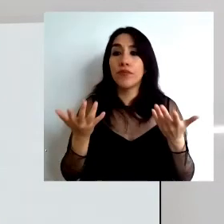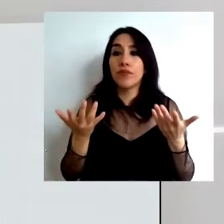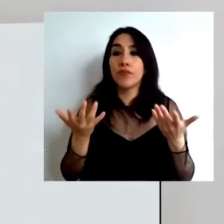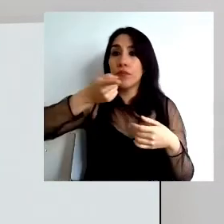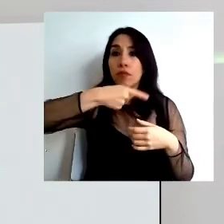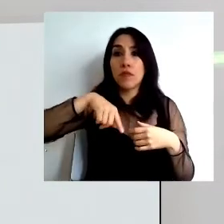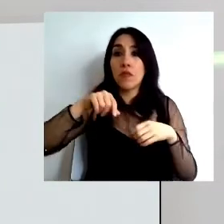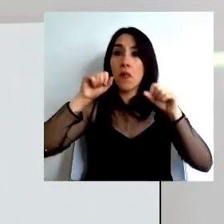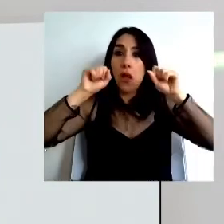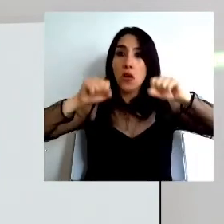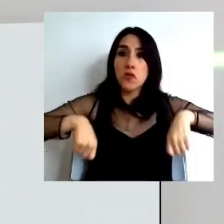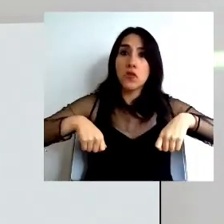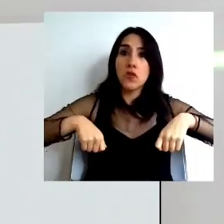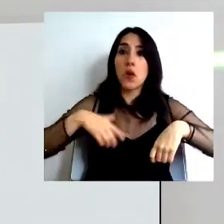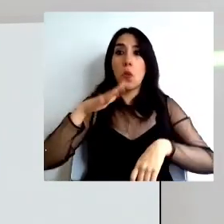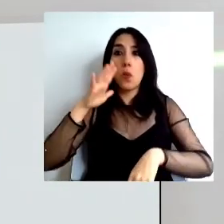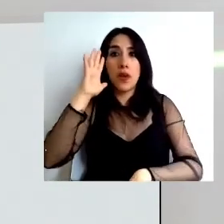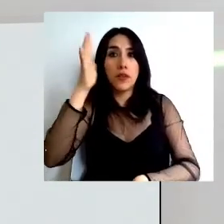develop